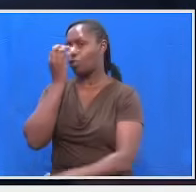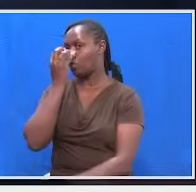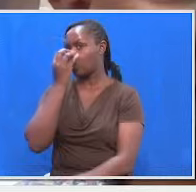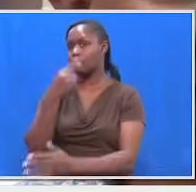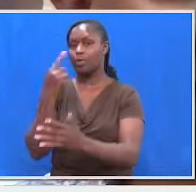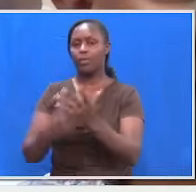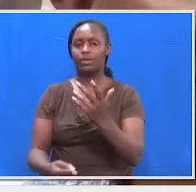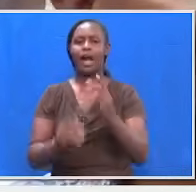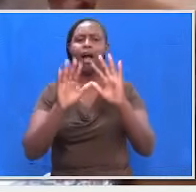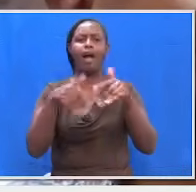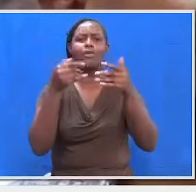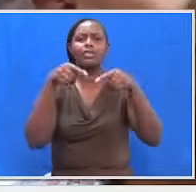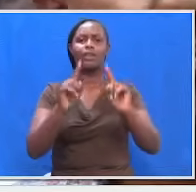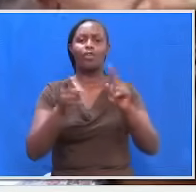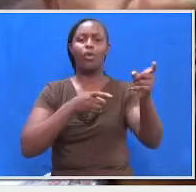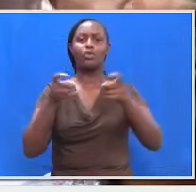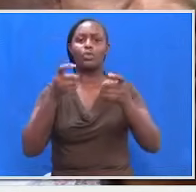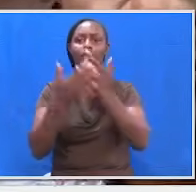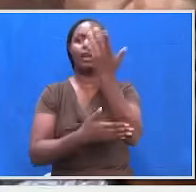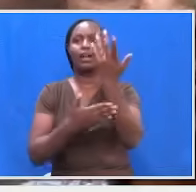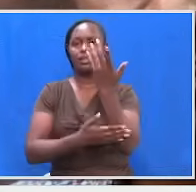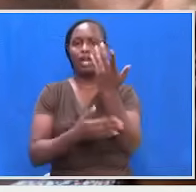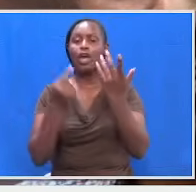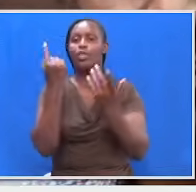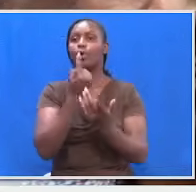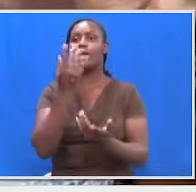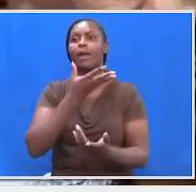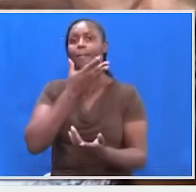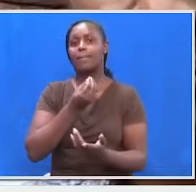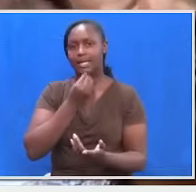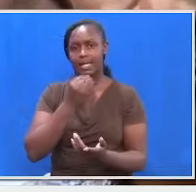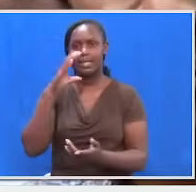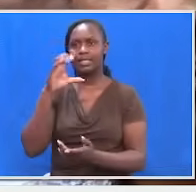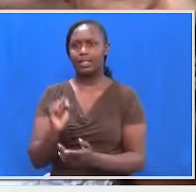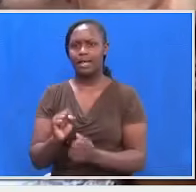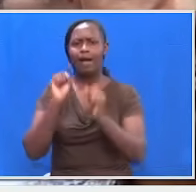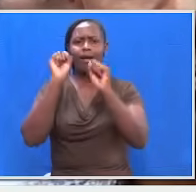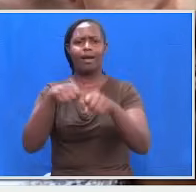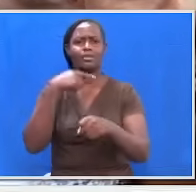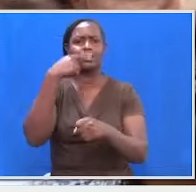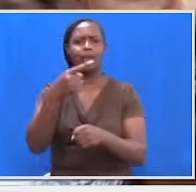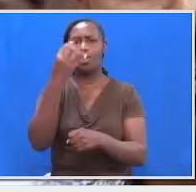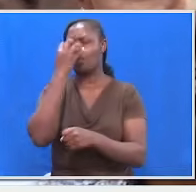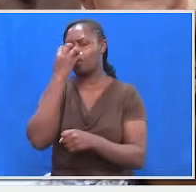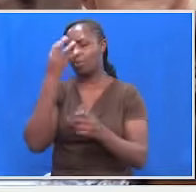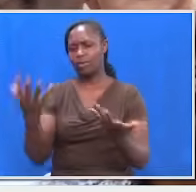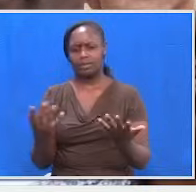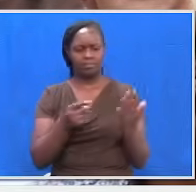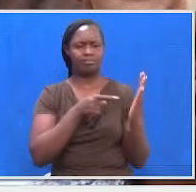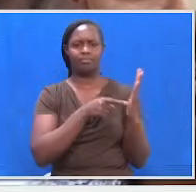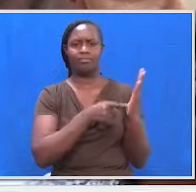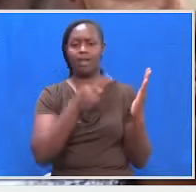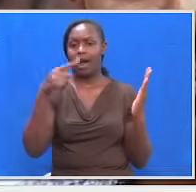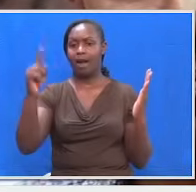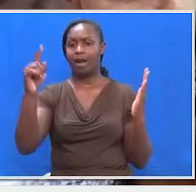uendeshaji wa taifa. I'm the only man in the cabinet and in the whole government who can stand up to President William Ruto and tell him, hey brother, this is not right.